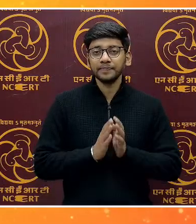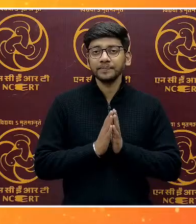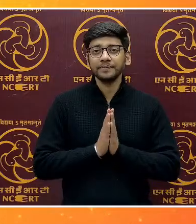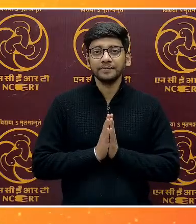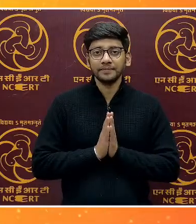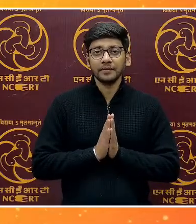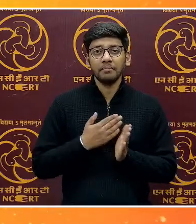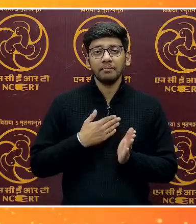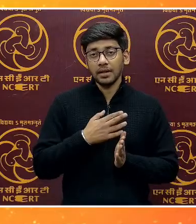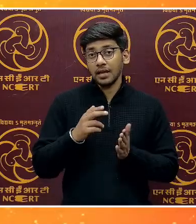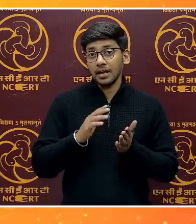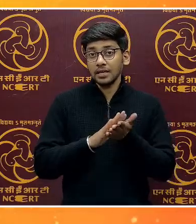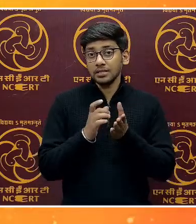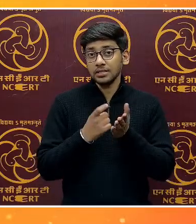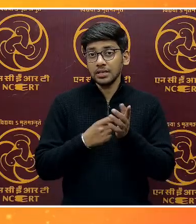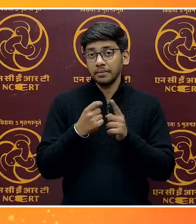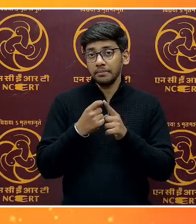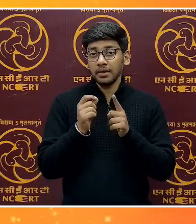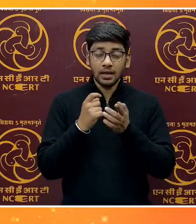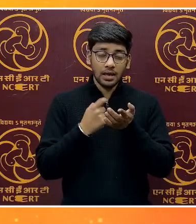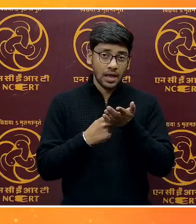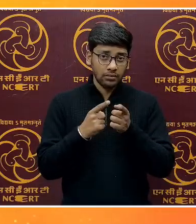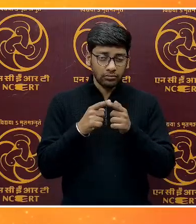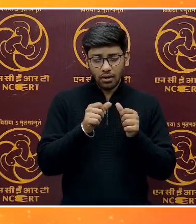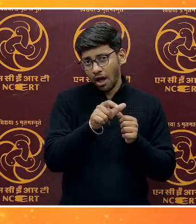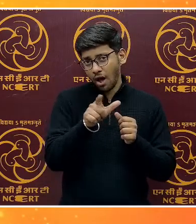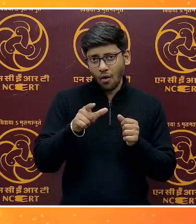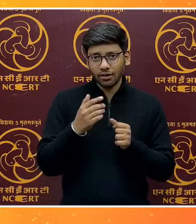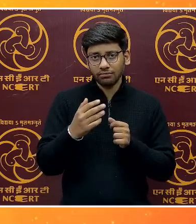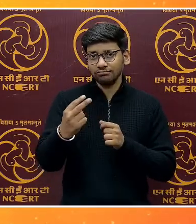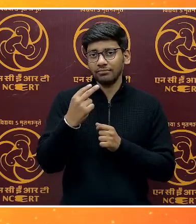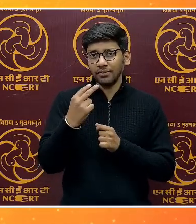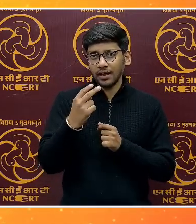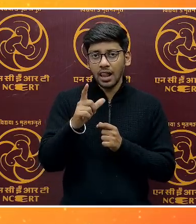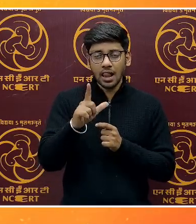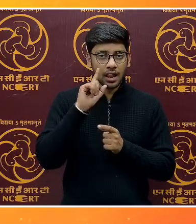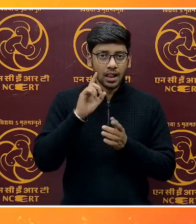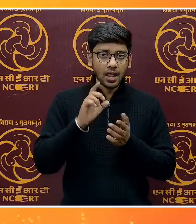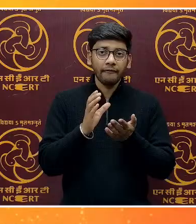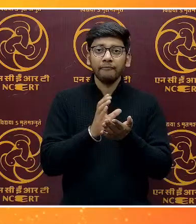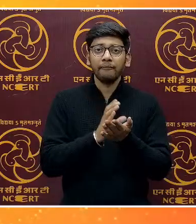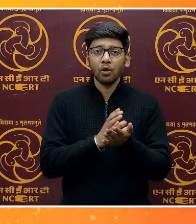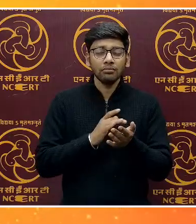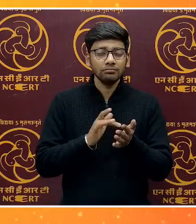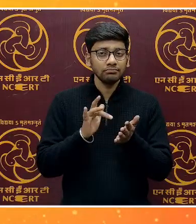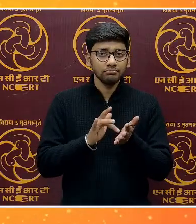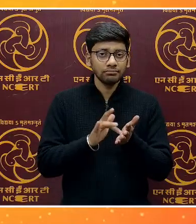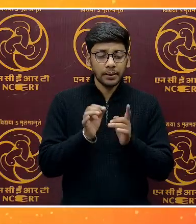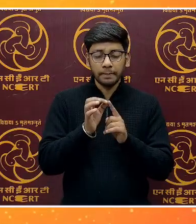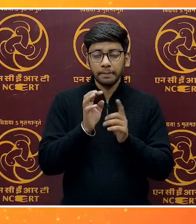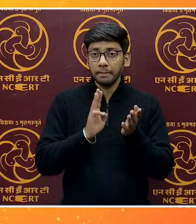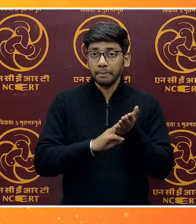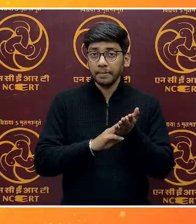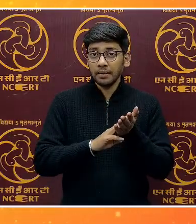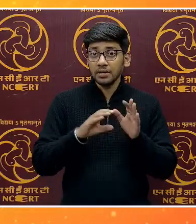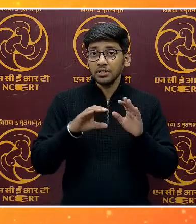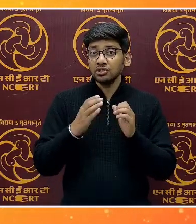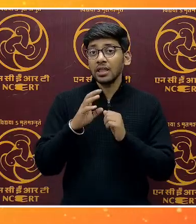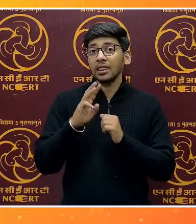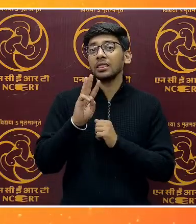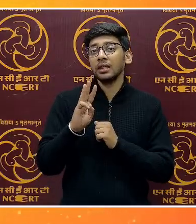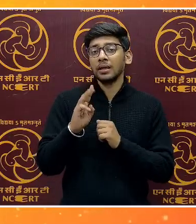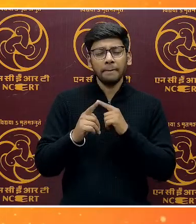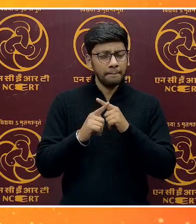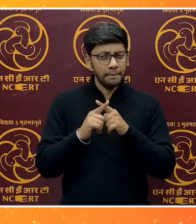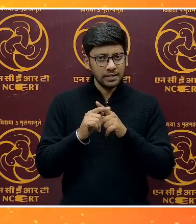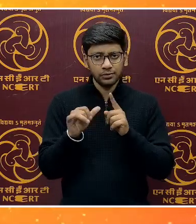Namaskar, I'm Harpreet Kaur and I welcome you all to our live and interactive session. You are watching us on PME Vidya channel number 3 and